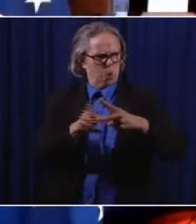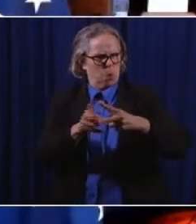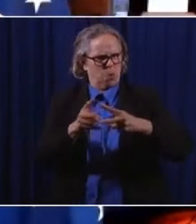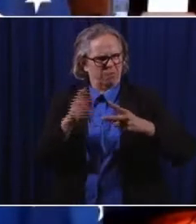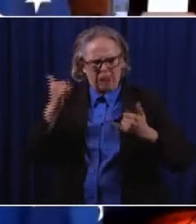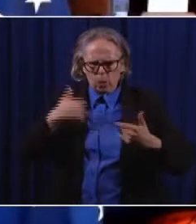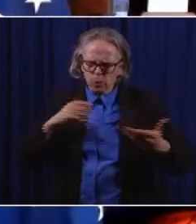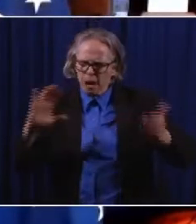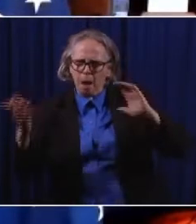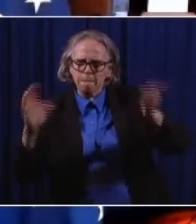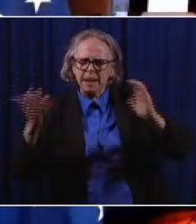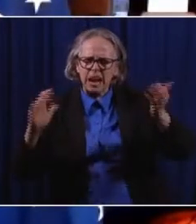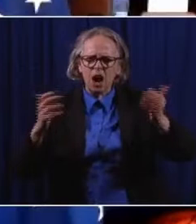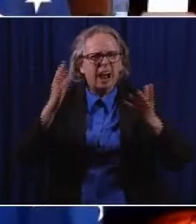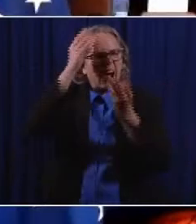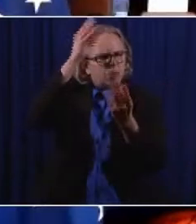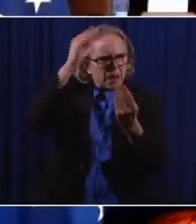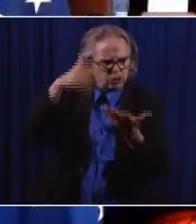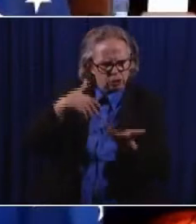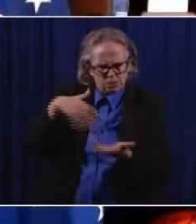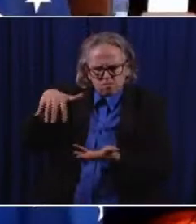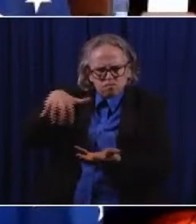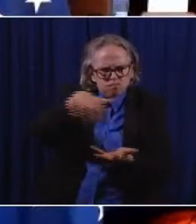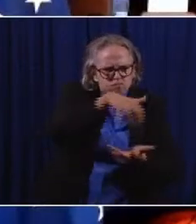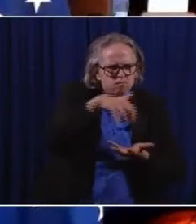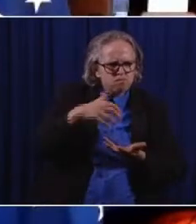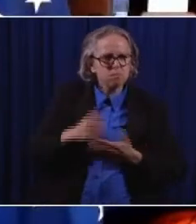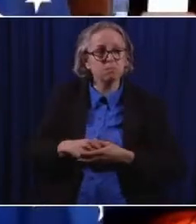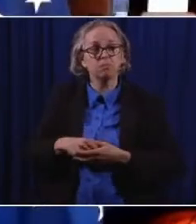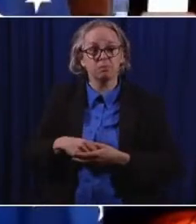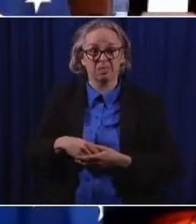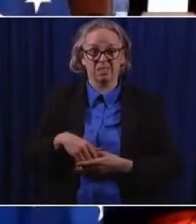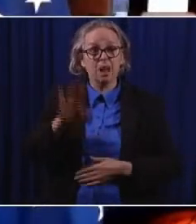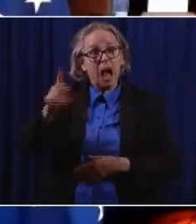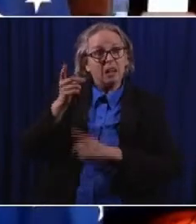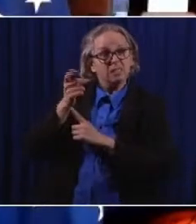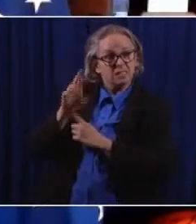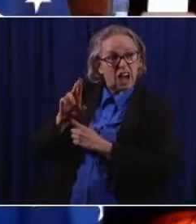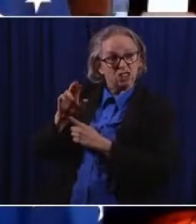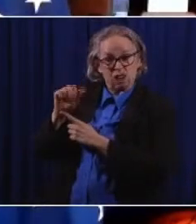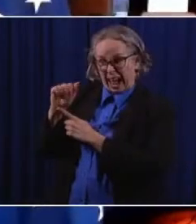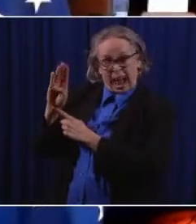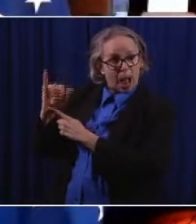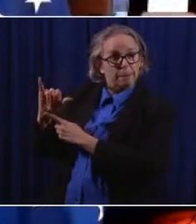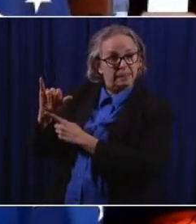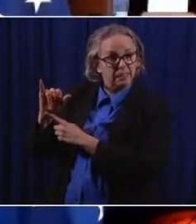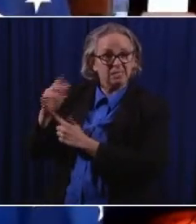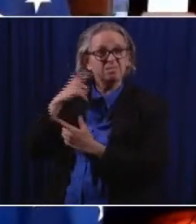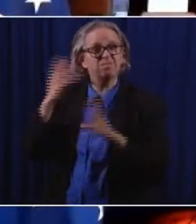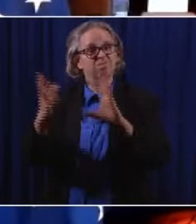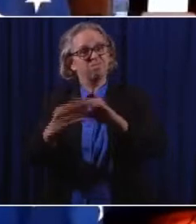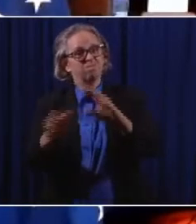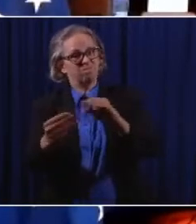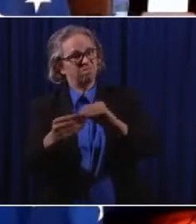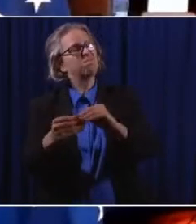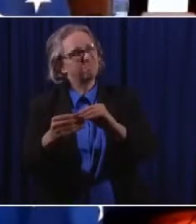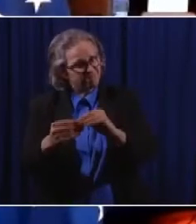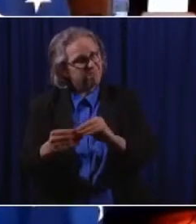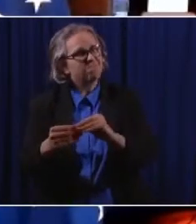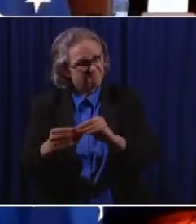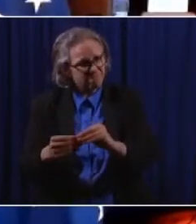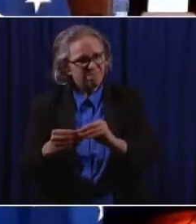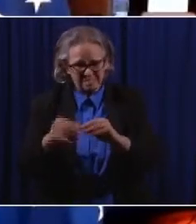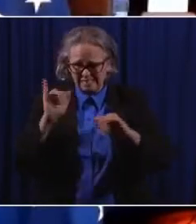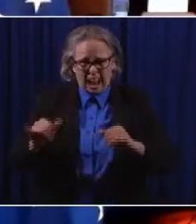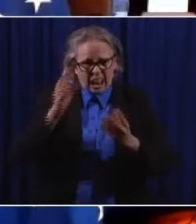when we had the conversation with the doctor, she indicated that, it's hard to make a hard and